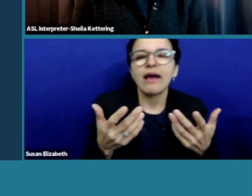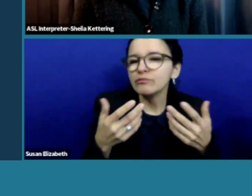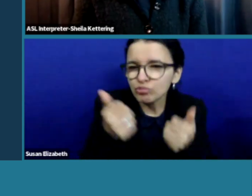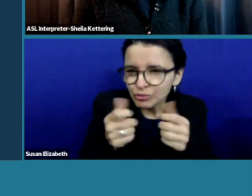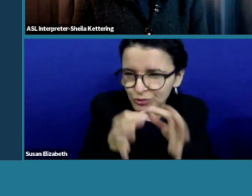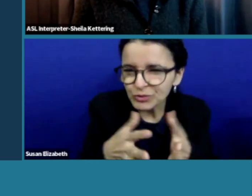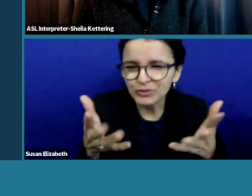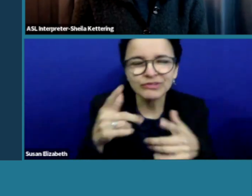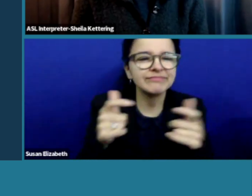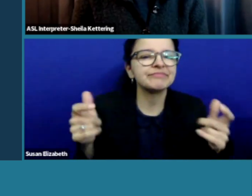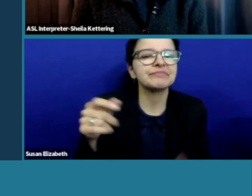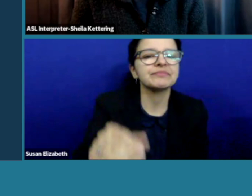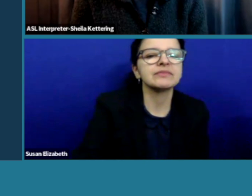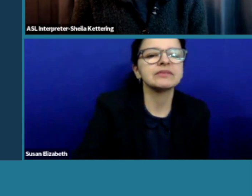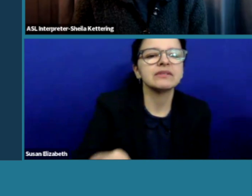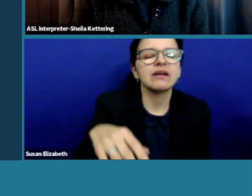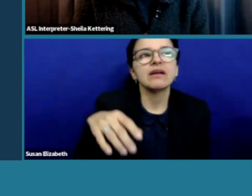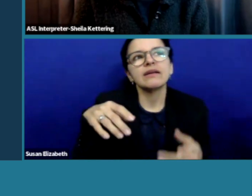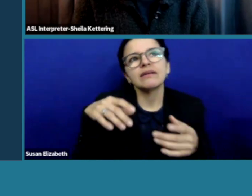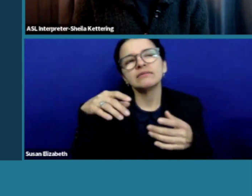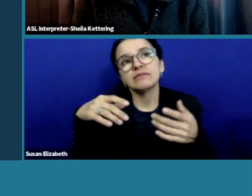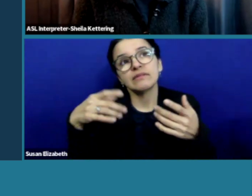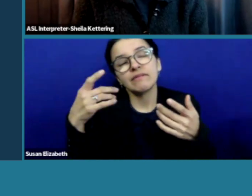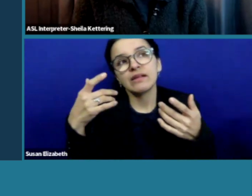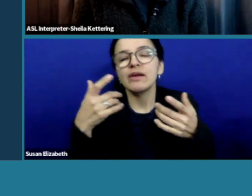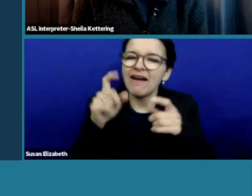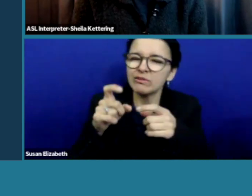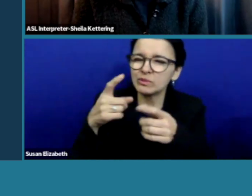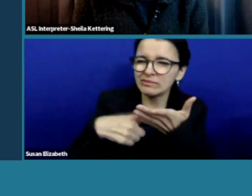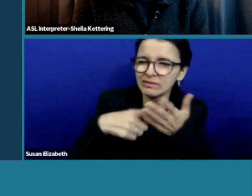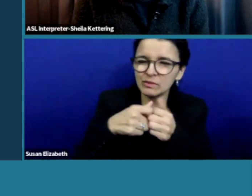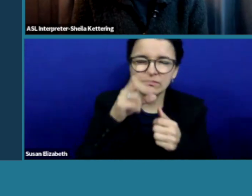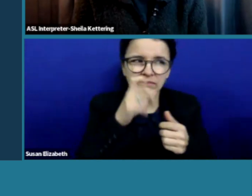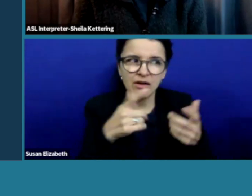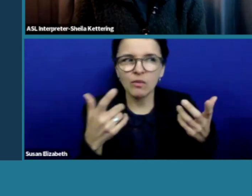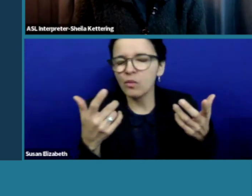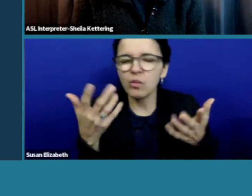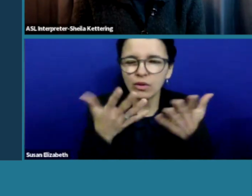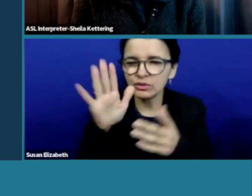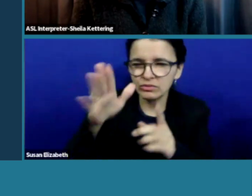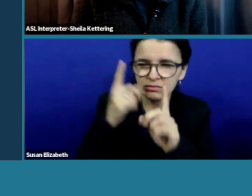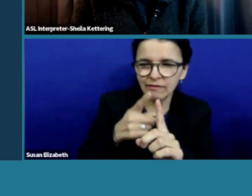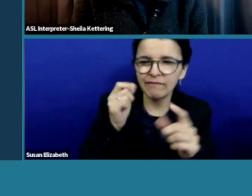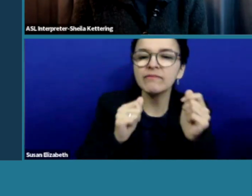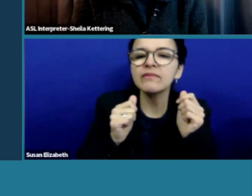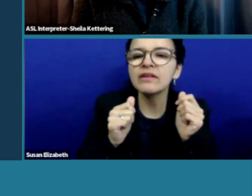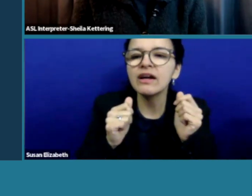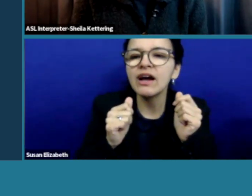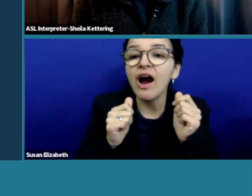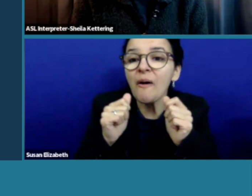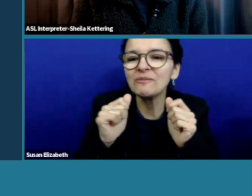2, sometimes 3. It depends on how many characters are within the play itself.